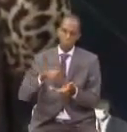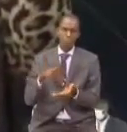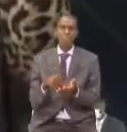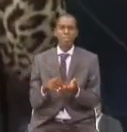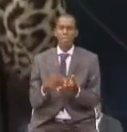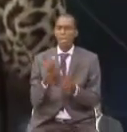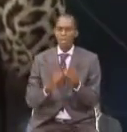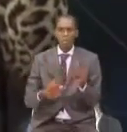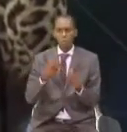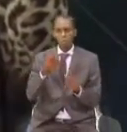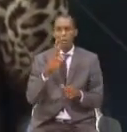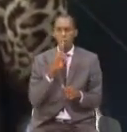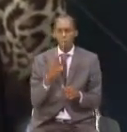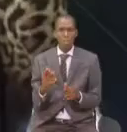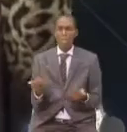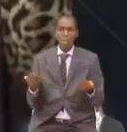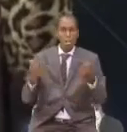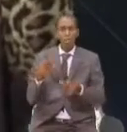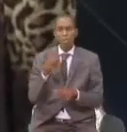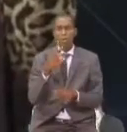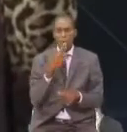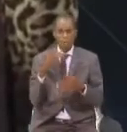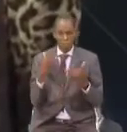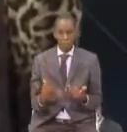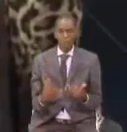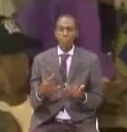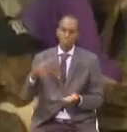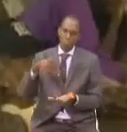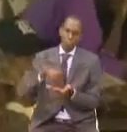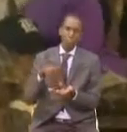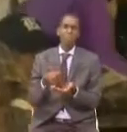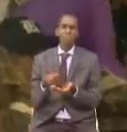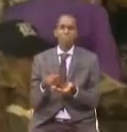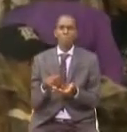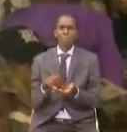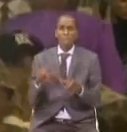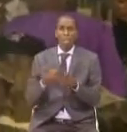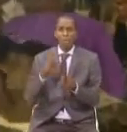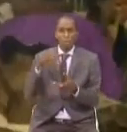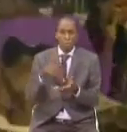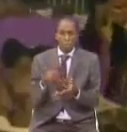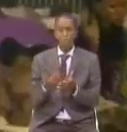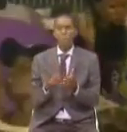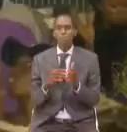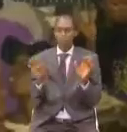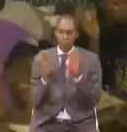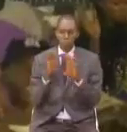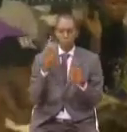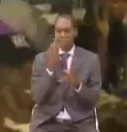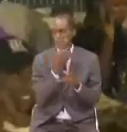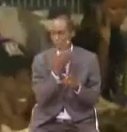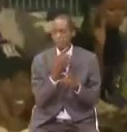country, any locality, and stand up right now and say,